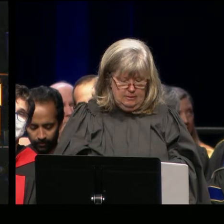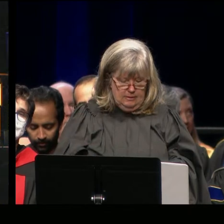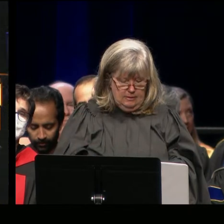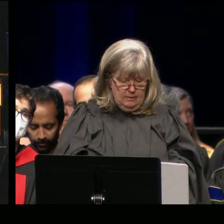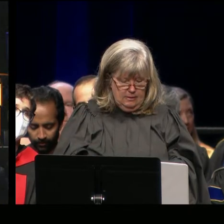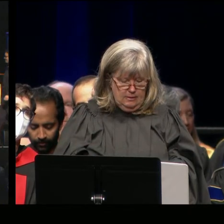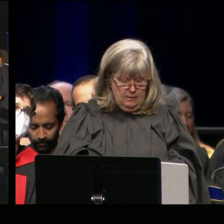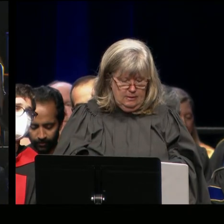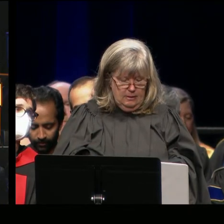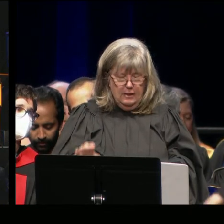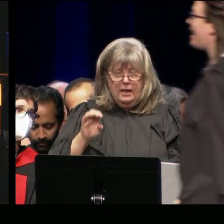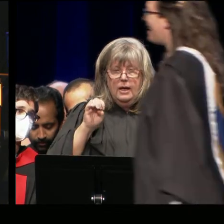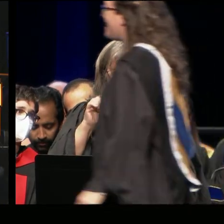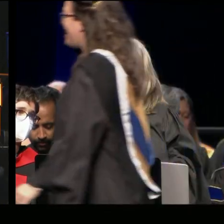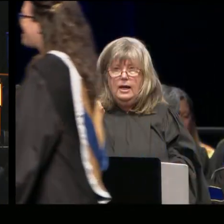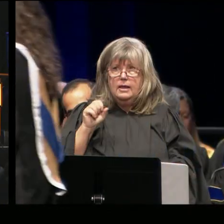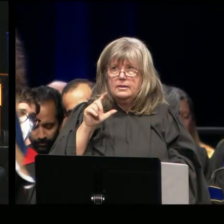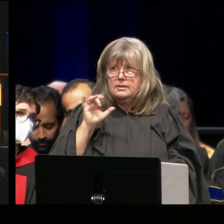Eslyn McKay.